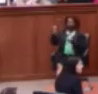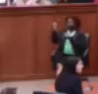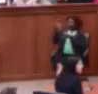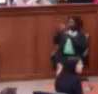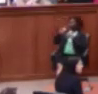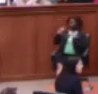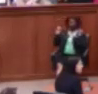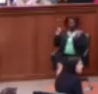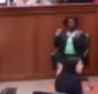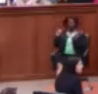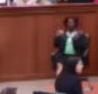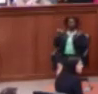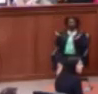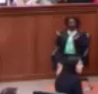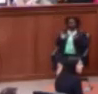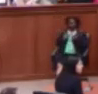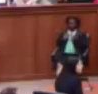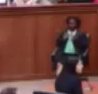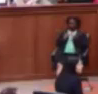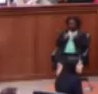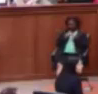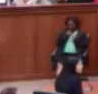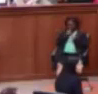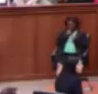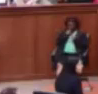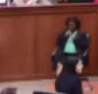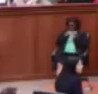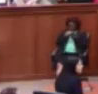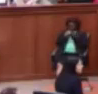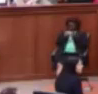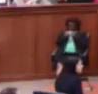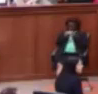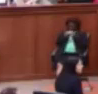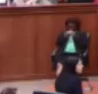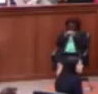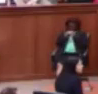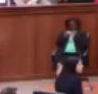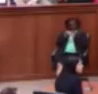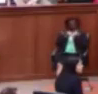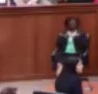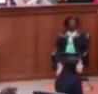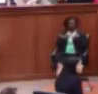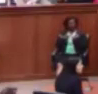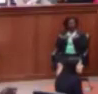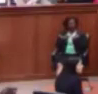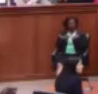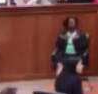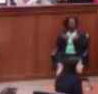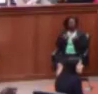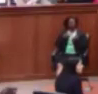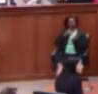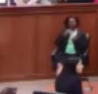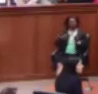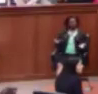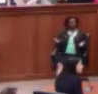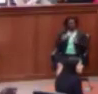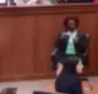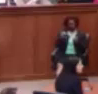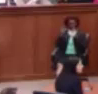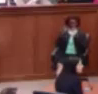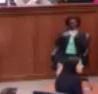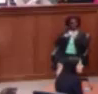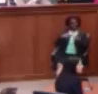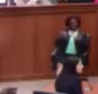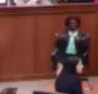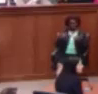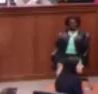is done here in secret. I'm quite disappointed in the fact that no one has contacted me with